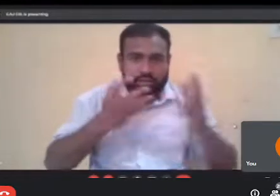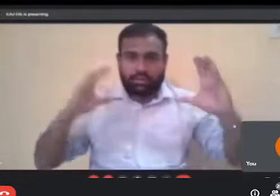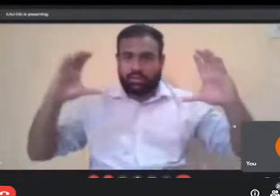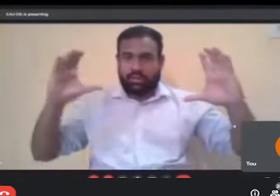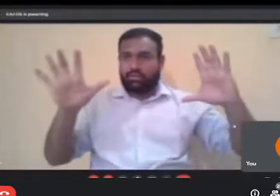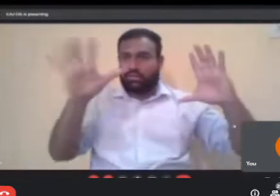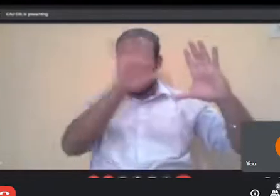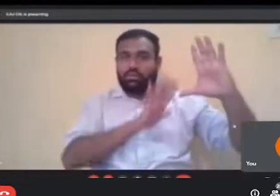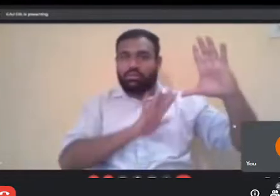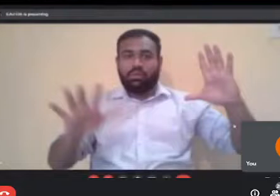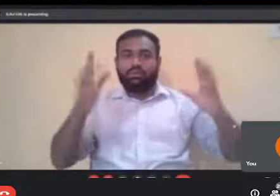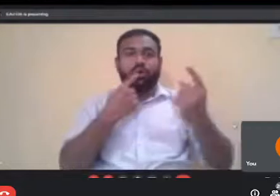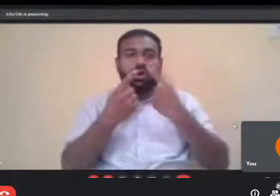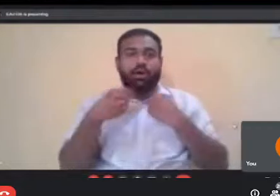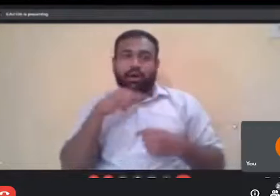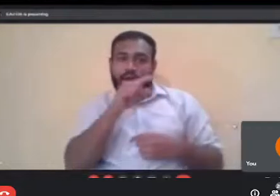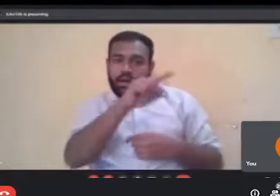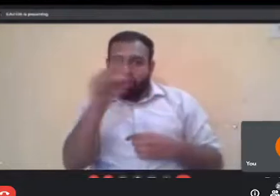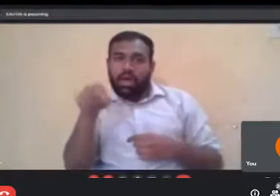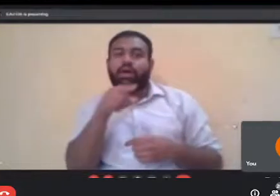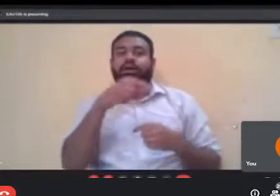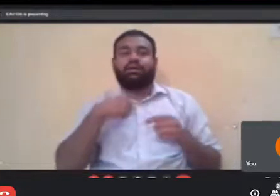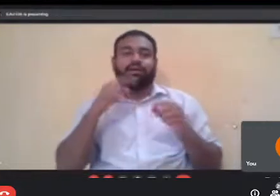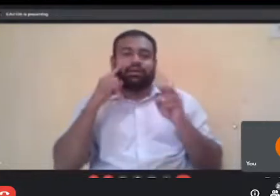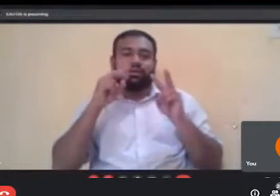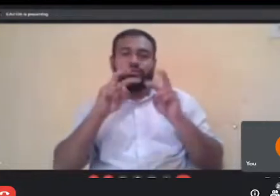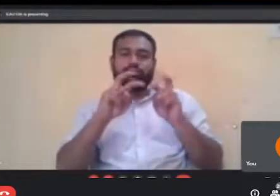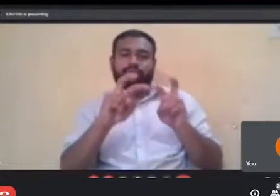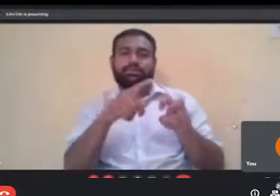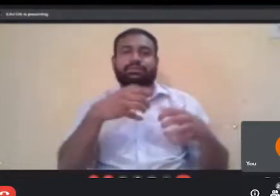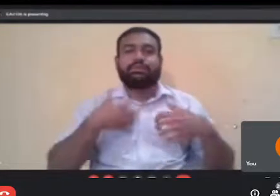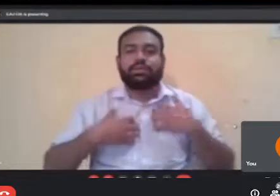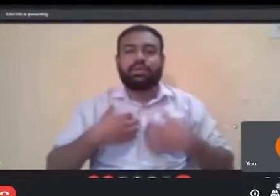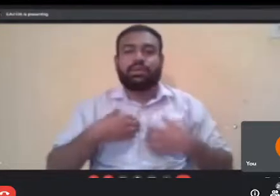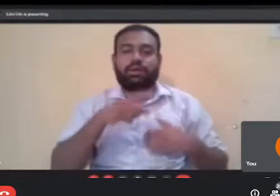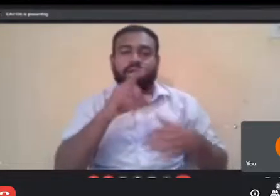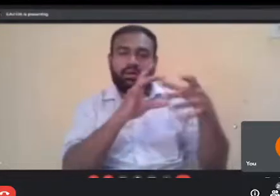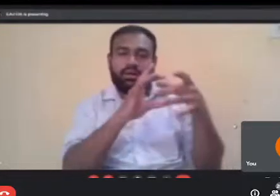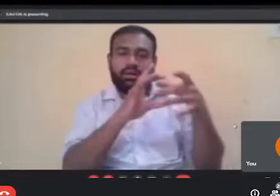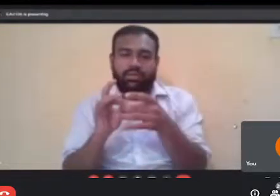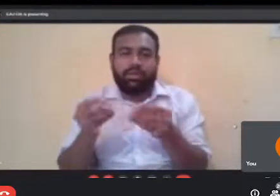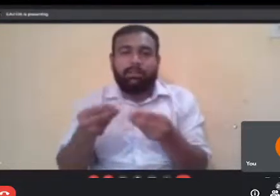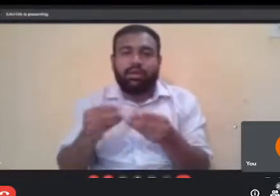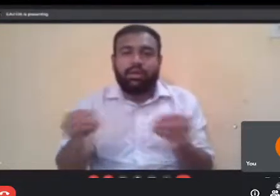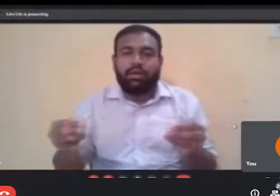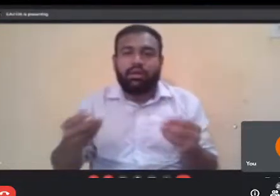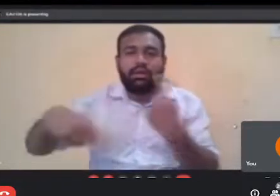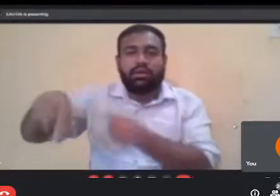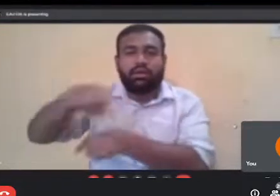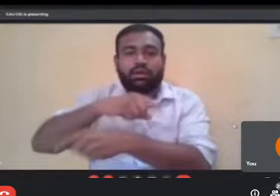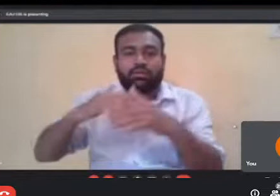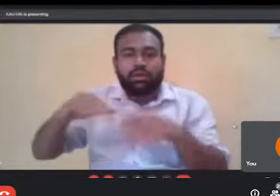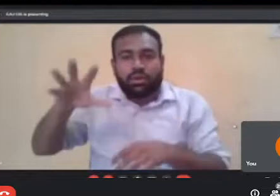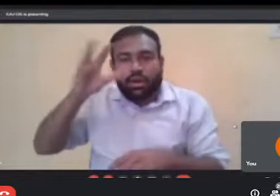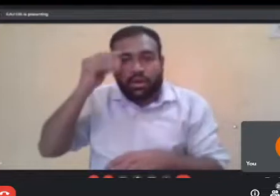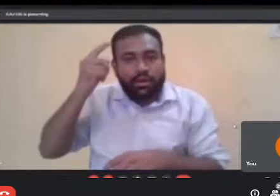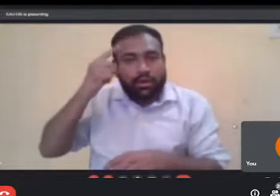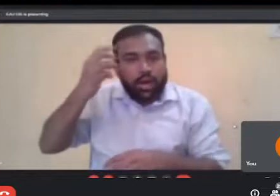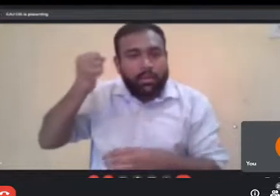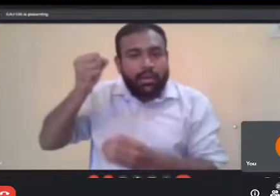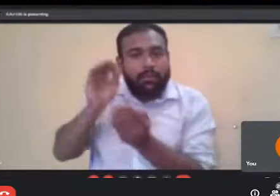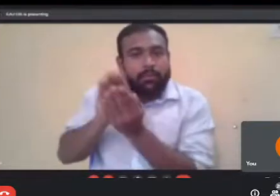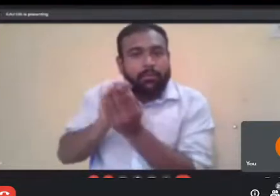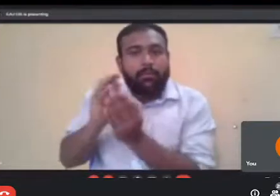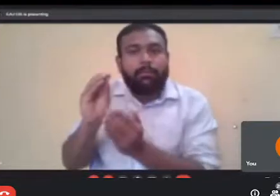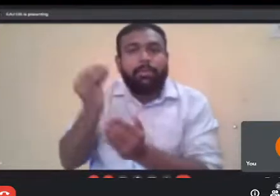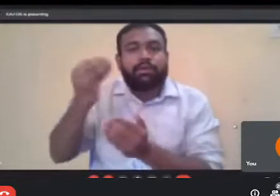to be discussed. This entire things comes all together. Then there the research comes up, and then we have to discuss with each and everybody,